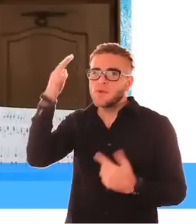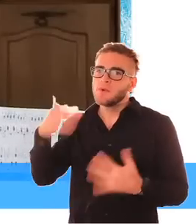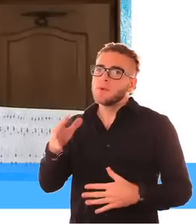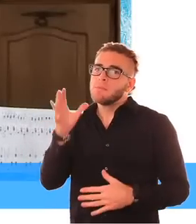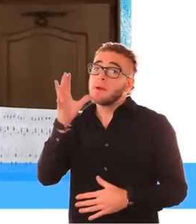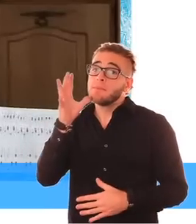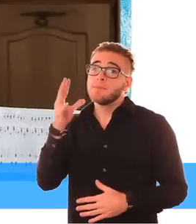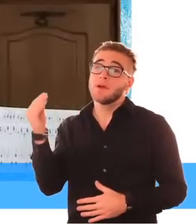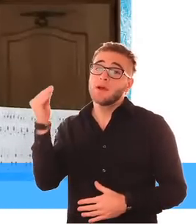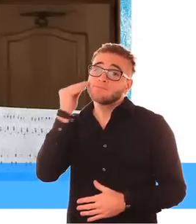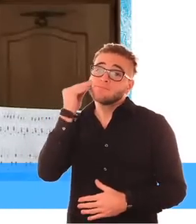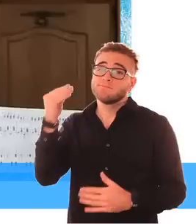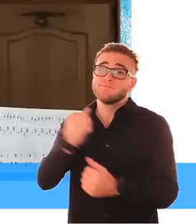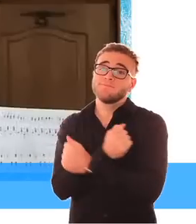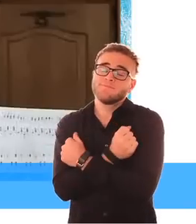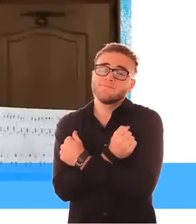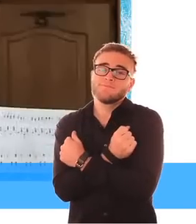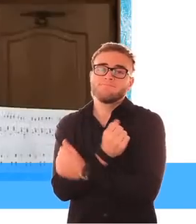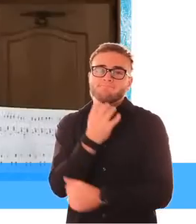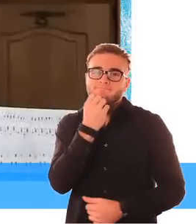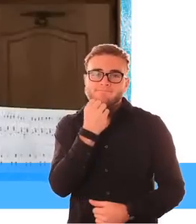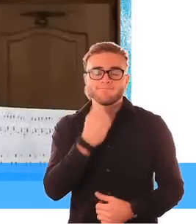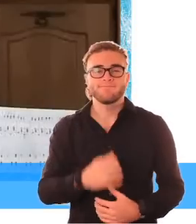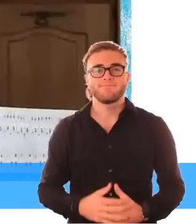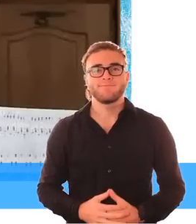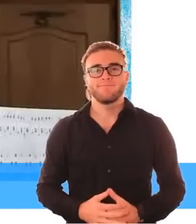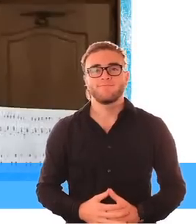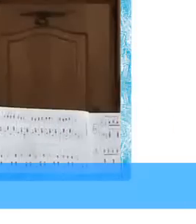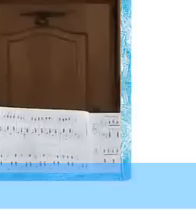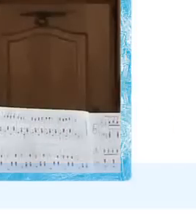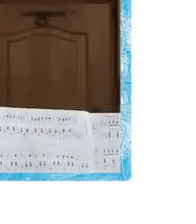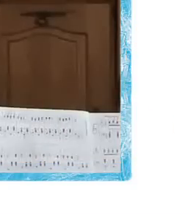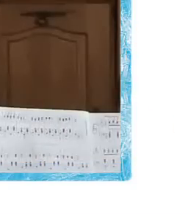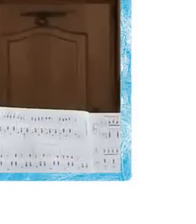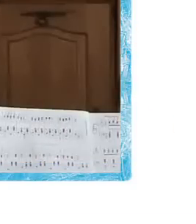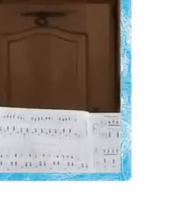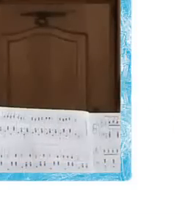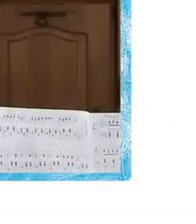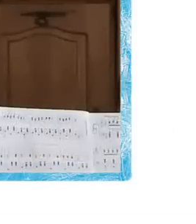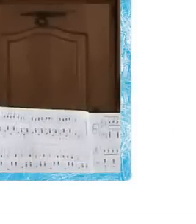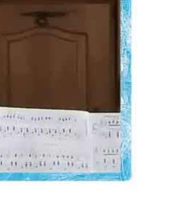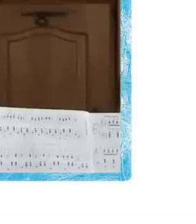the support and kind words of parents, a mother's hug and kiss,